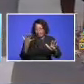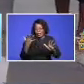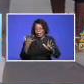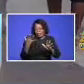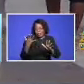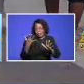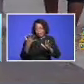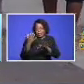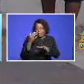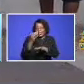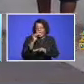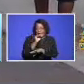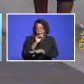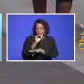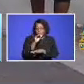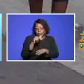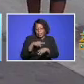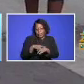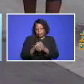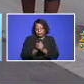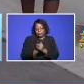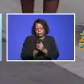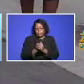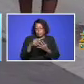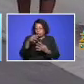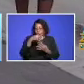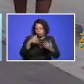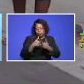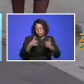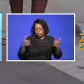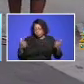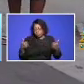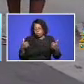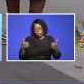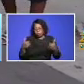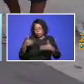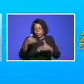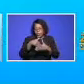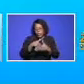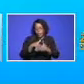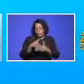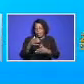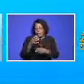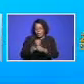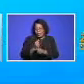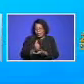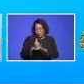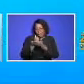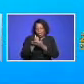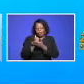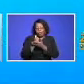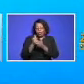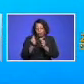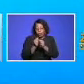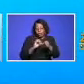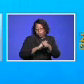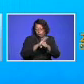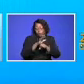afternoon. As it relates to the social distancing, we would have engaged some assistance from COVID